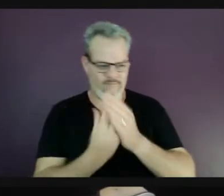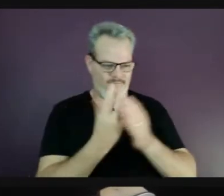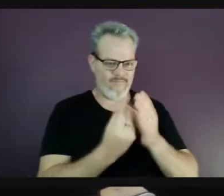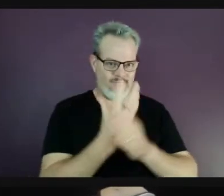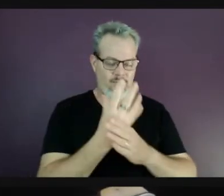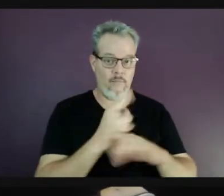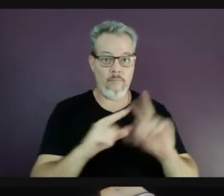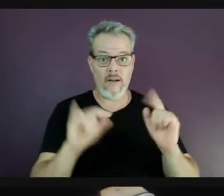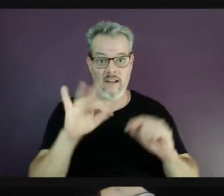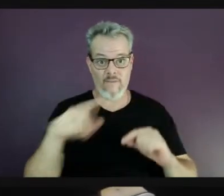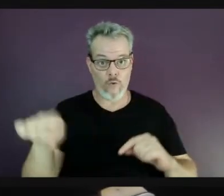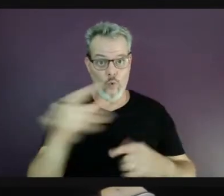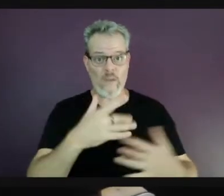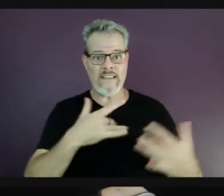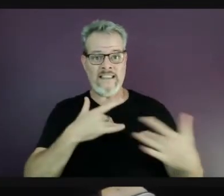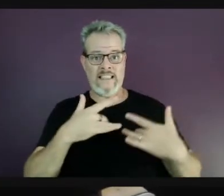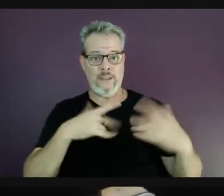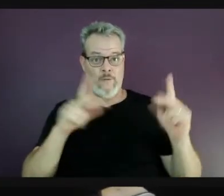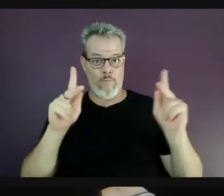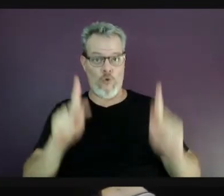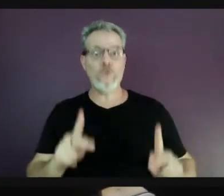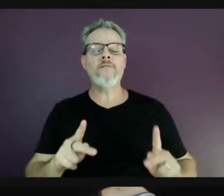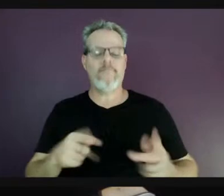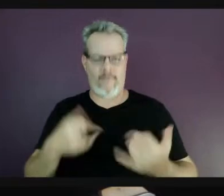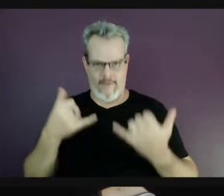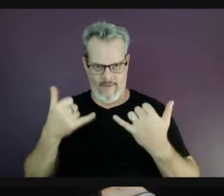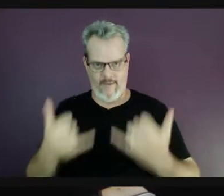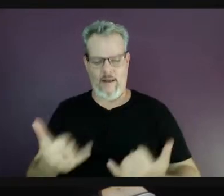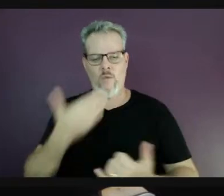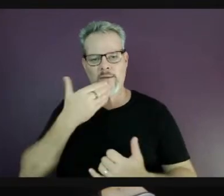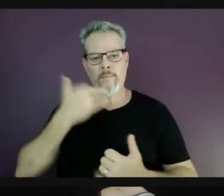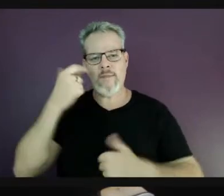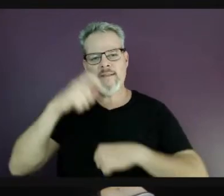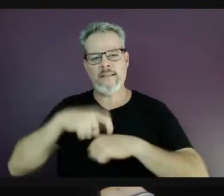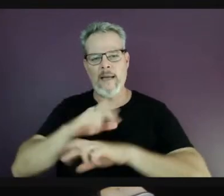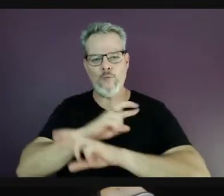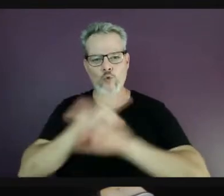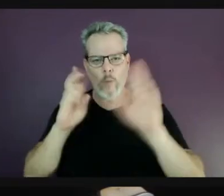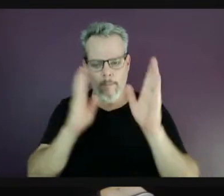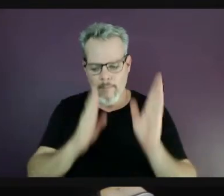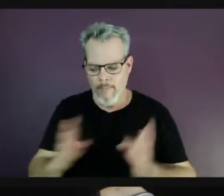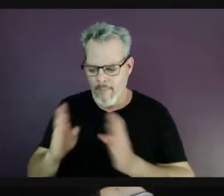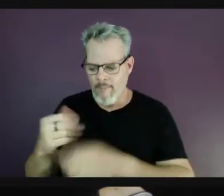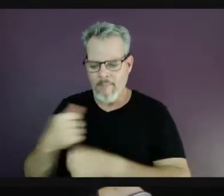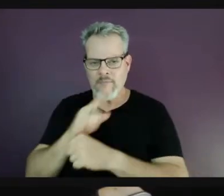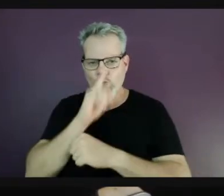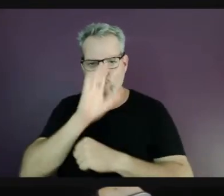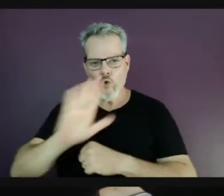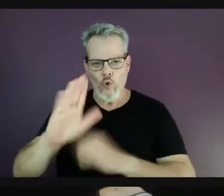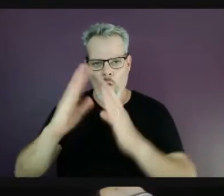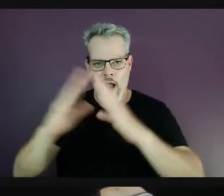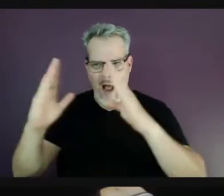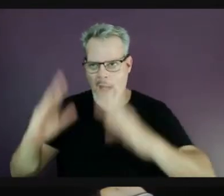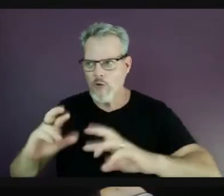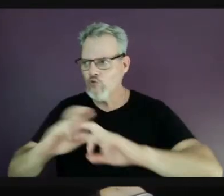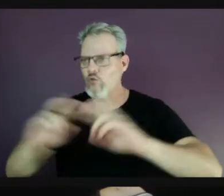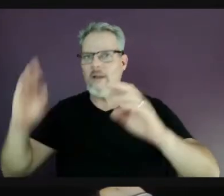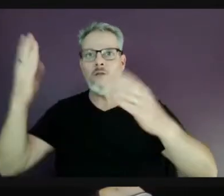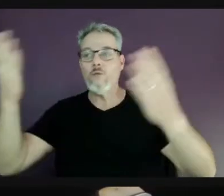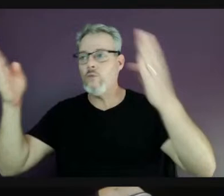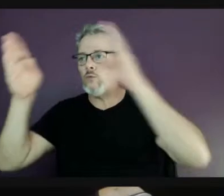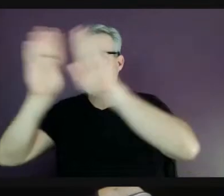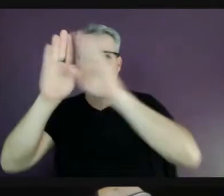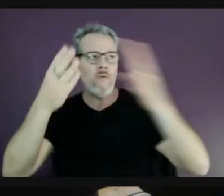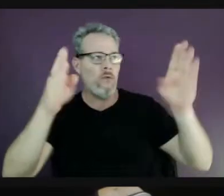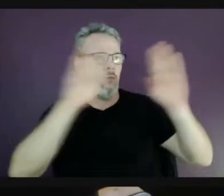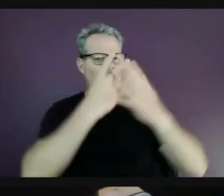are one of those sensitive people, then this is the best time to prepare to make sure you have your house in order, that you have ways to close your windows or filter your